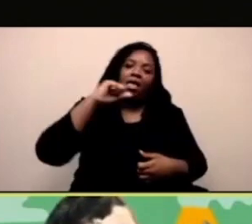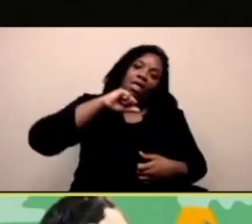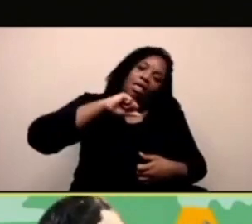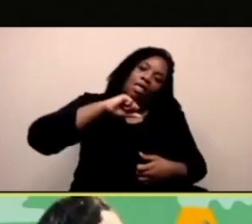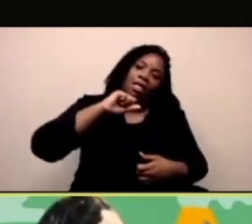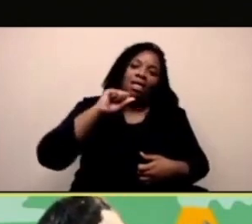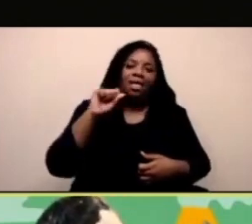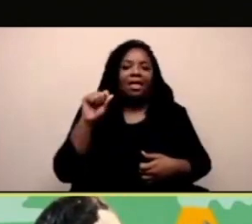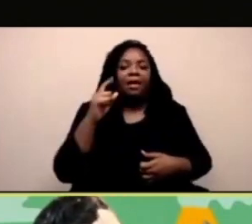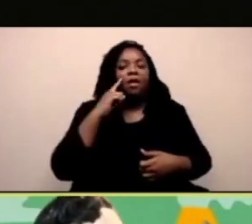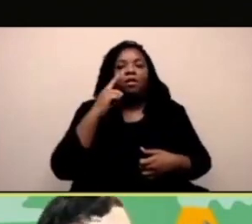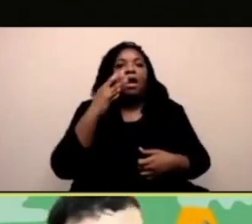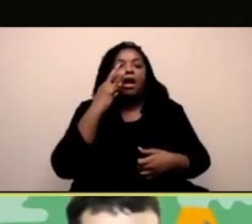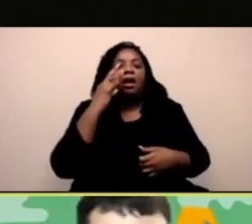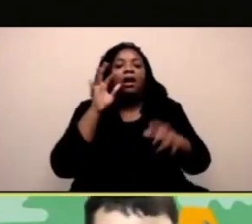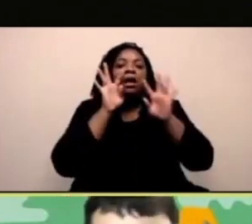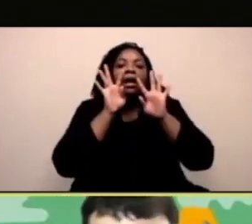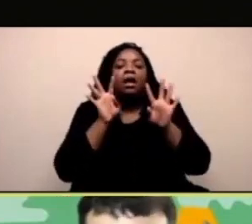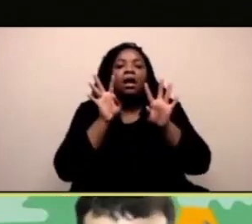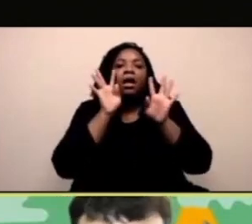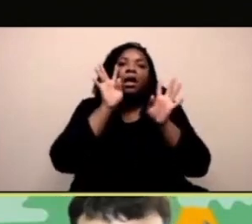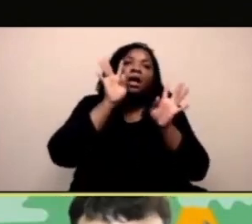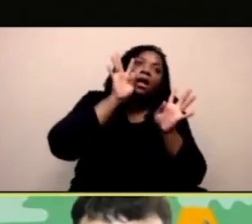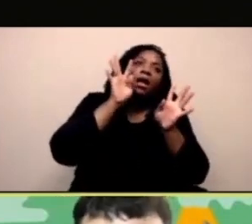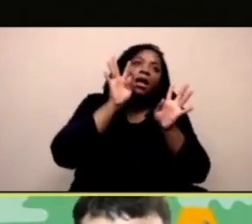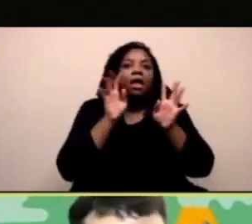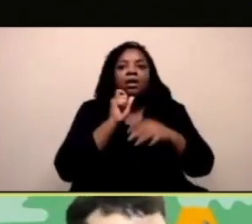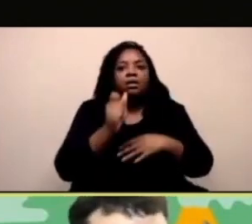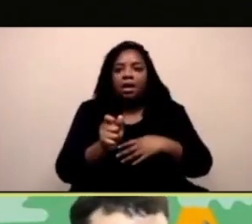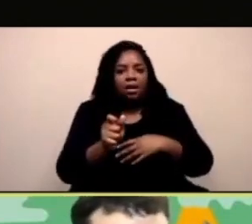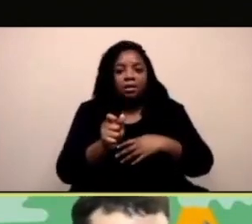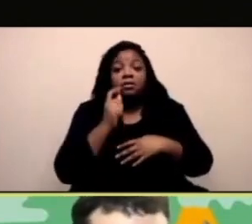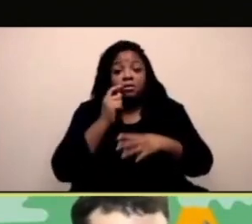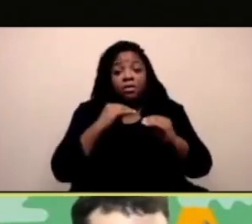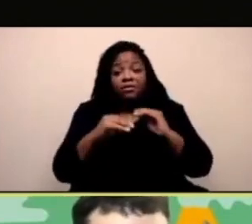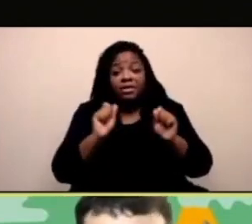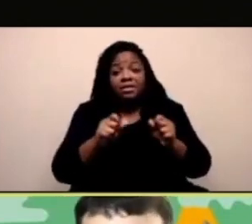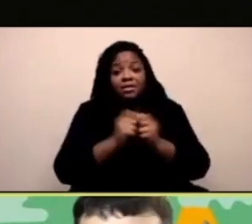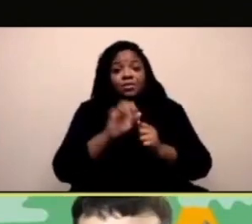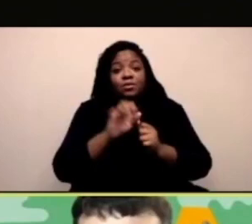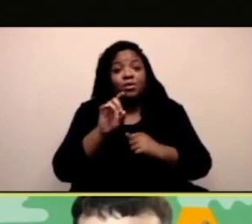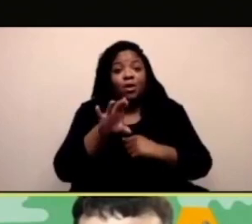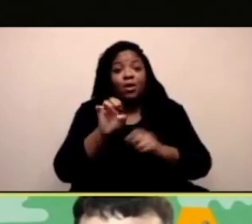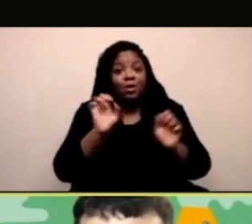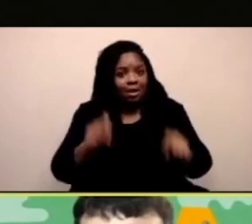don't follow me. But we can fix that with code.